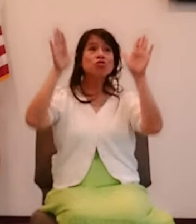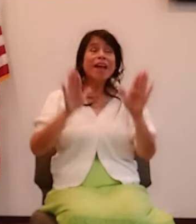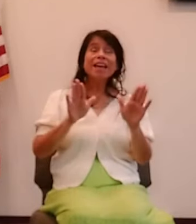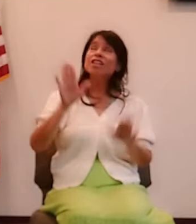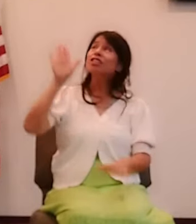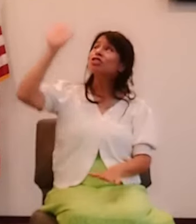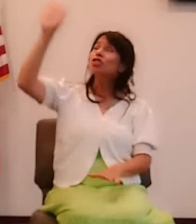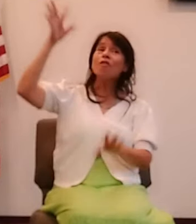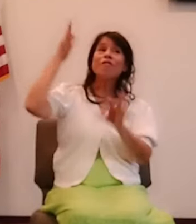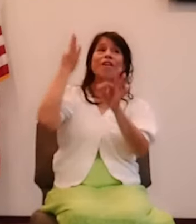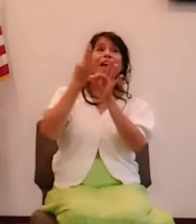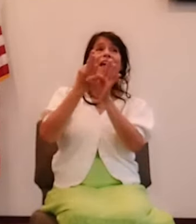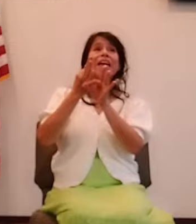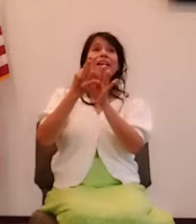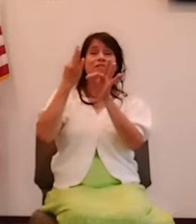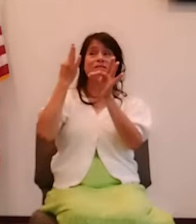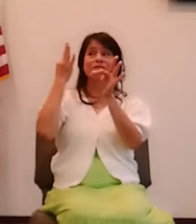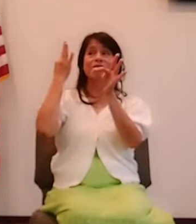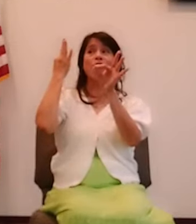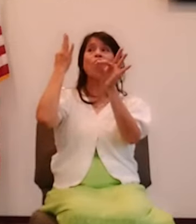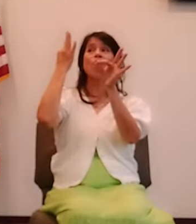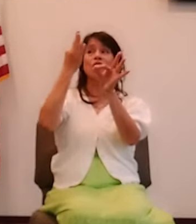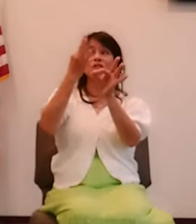Great is your